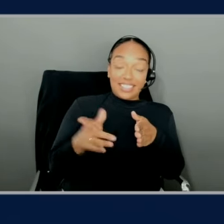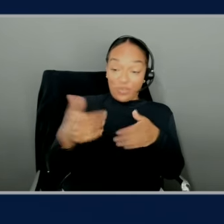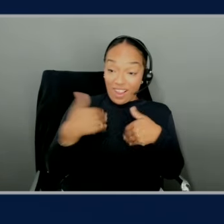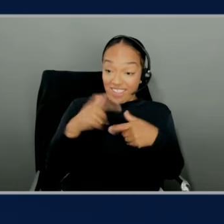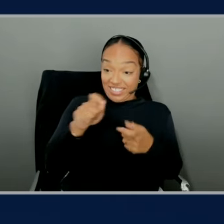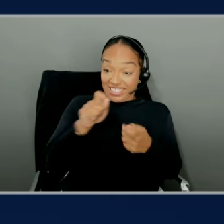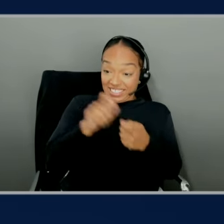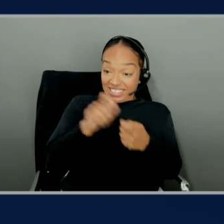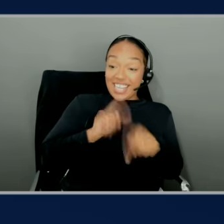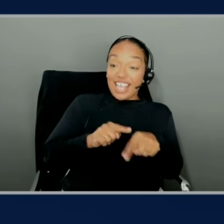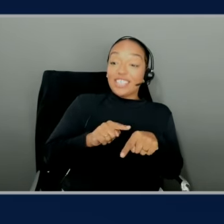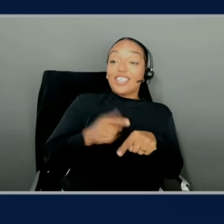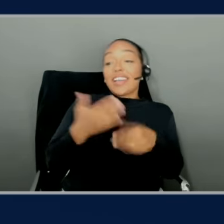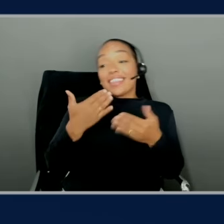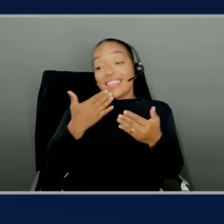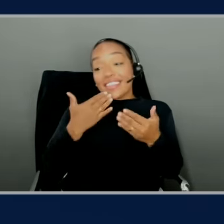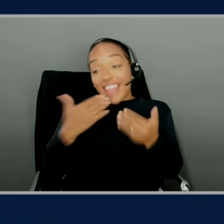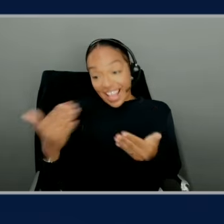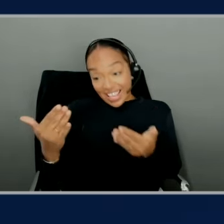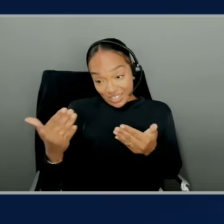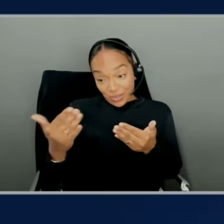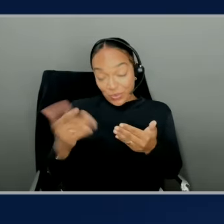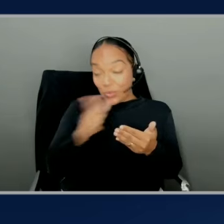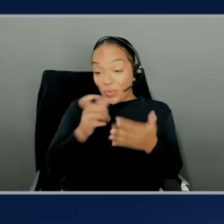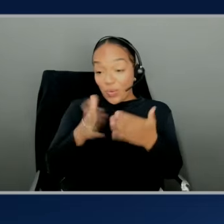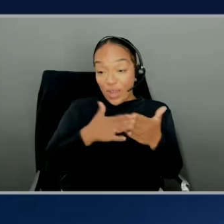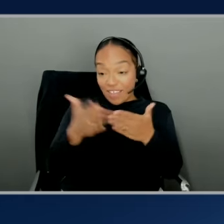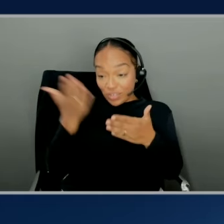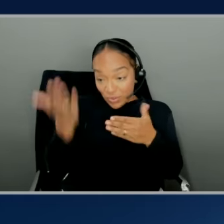looking for. Our hero. Thank you, whoever you are.